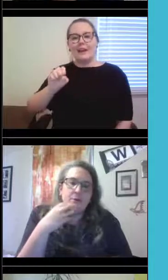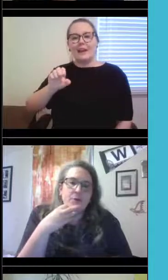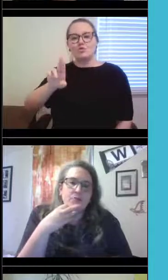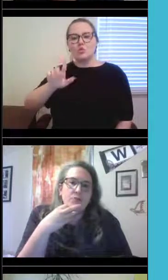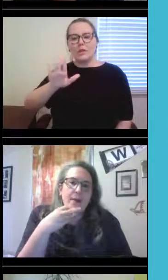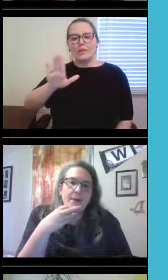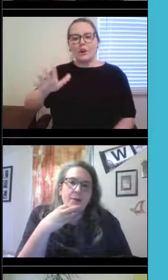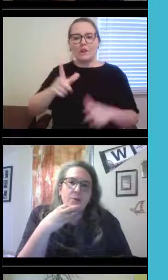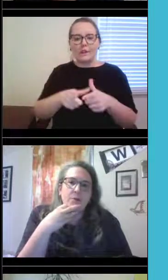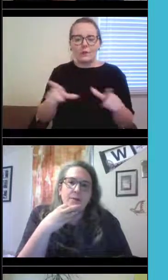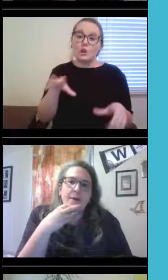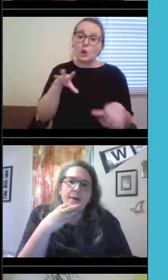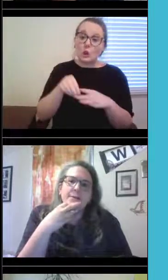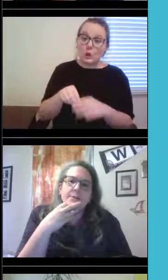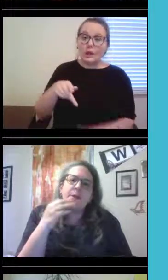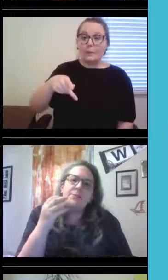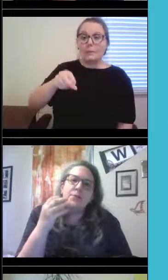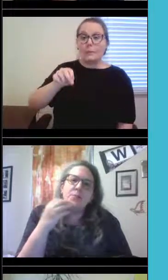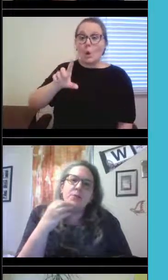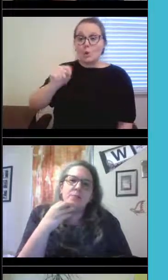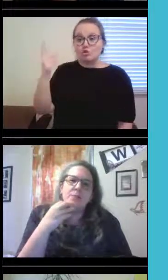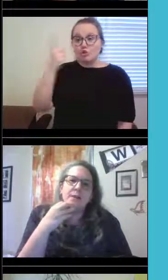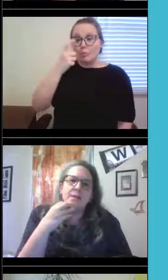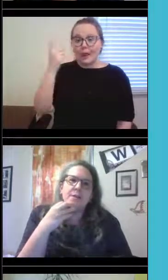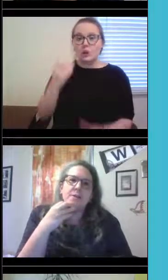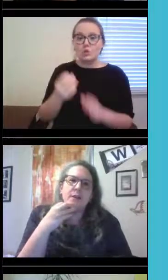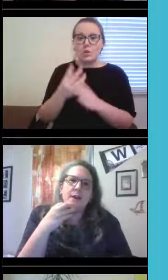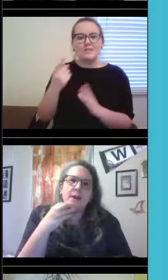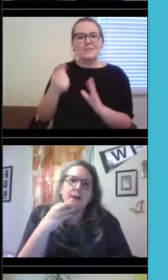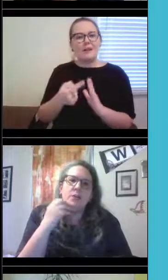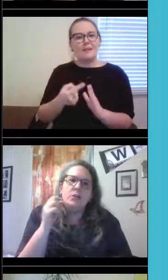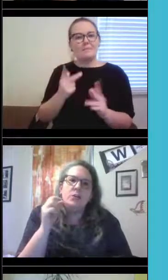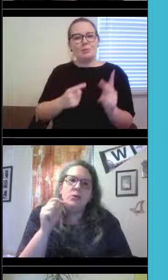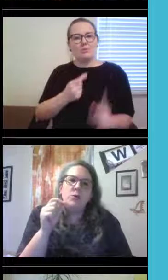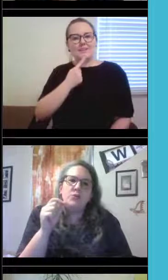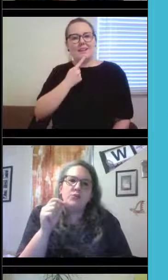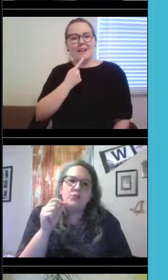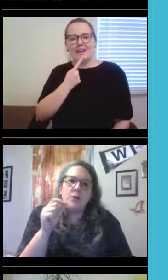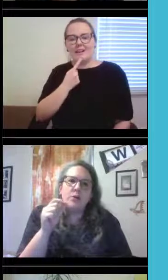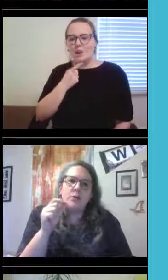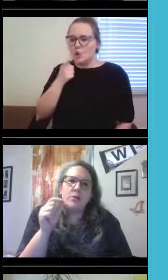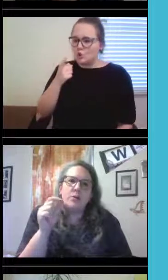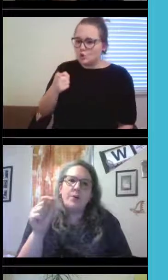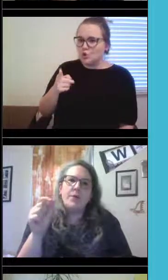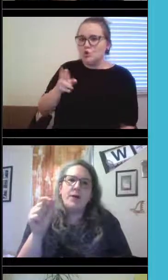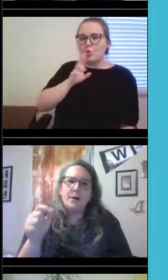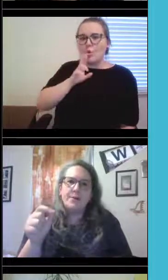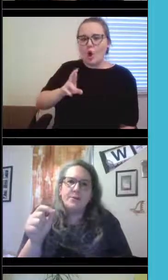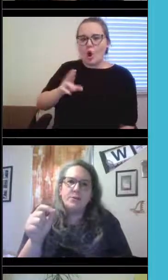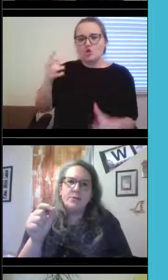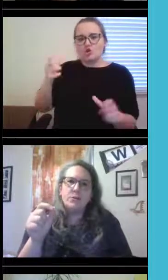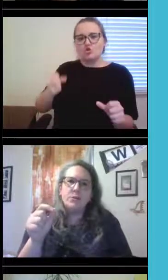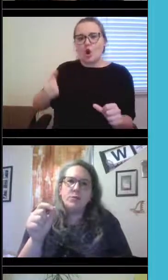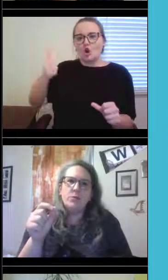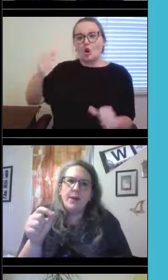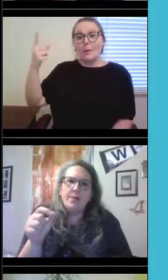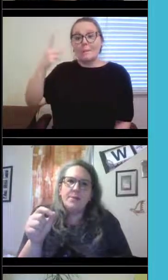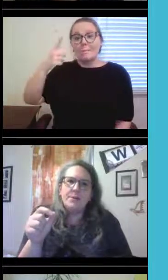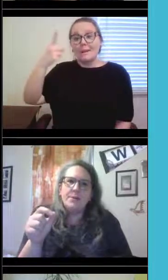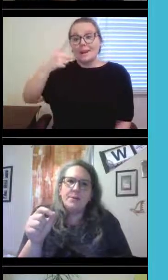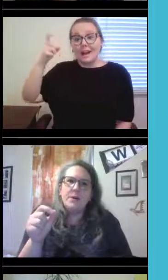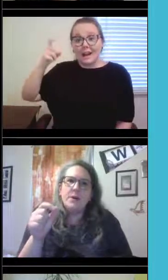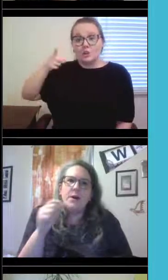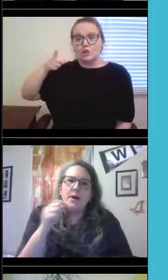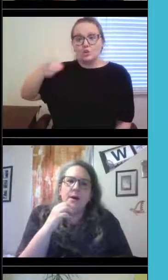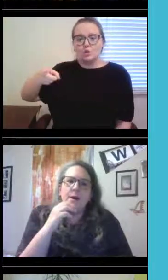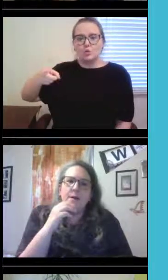things, including post-traumatic growth. And I sometimes hear people say things like, you are stronger because you were